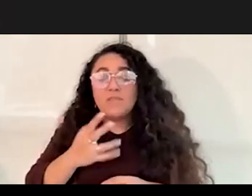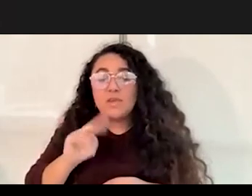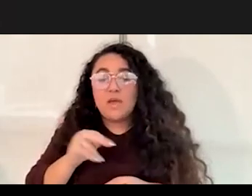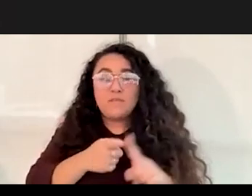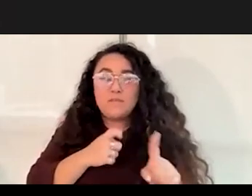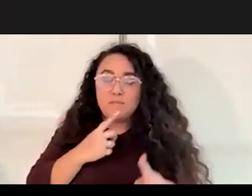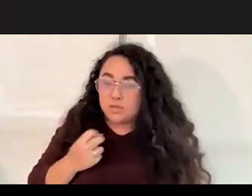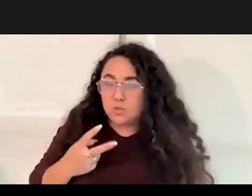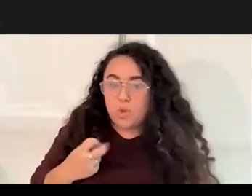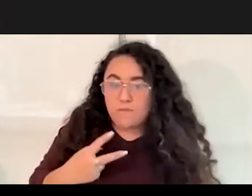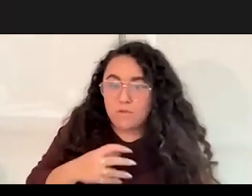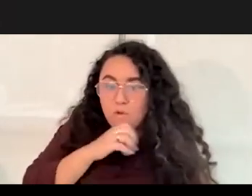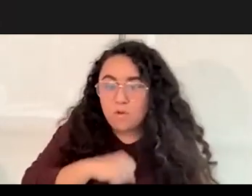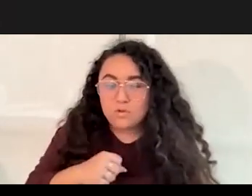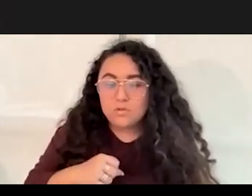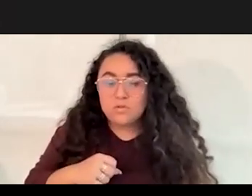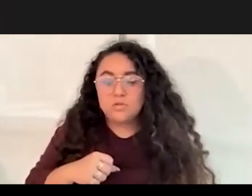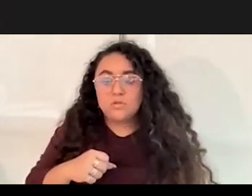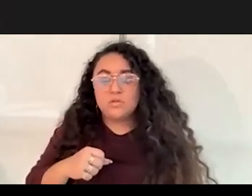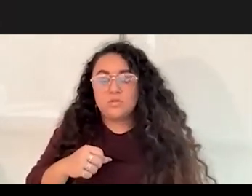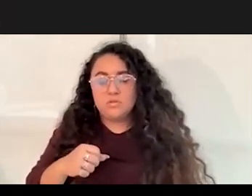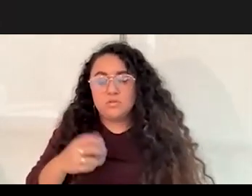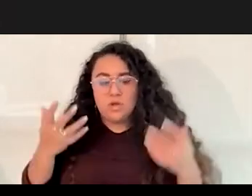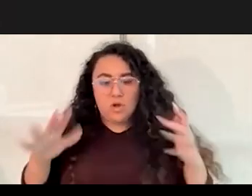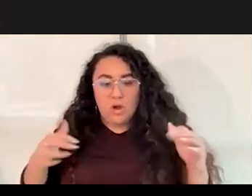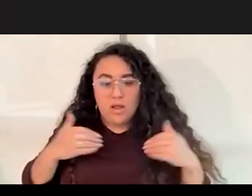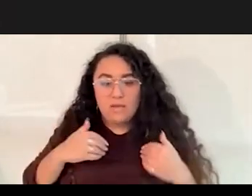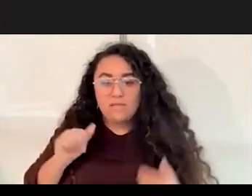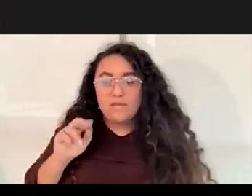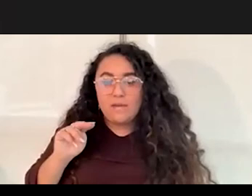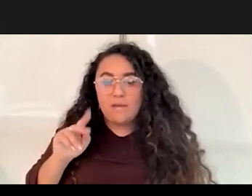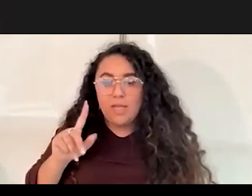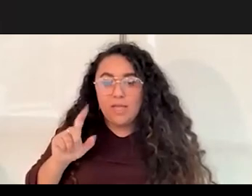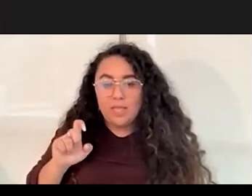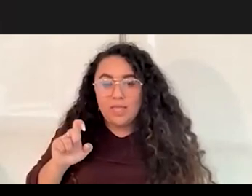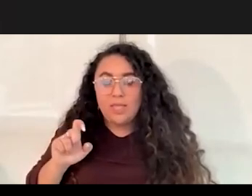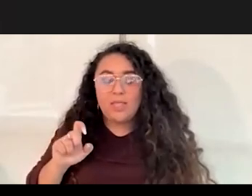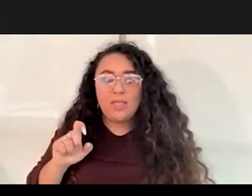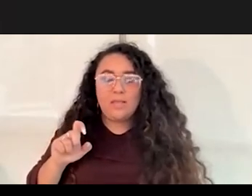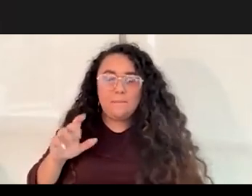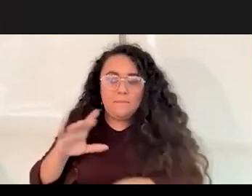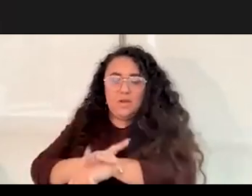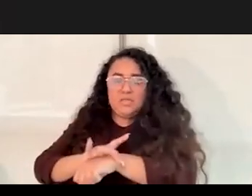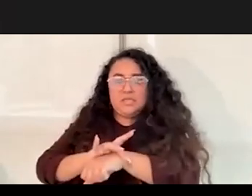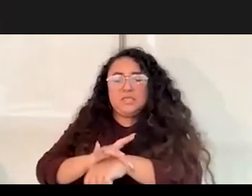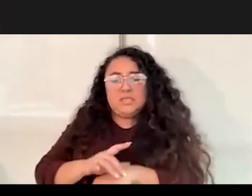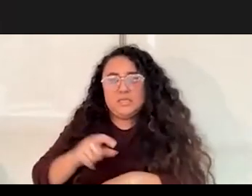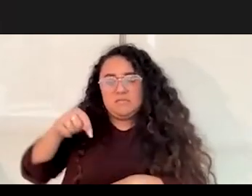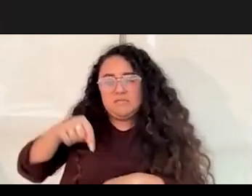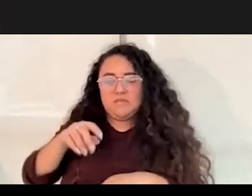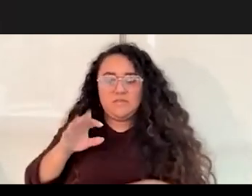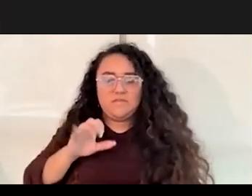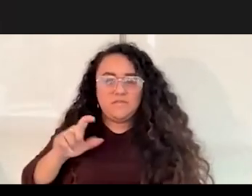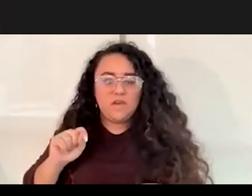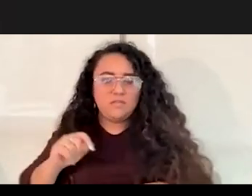kid was already on the rails. He's wearing an ankle bracelet. He's being monitored. But yet he's walking, you know, he